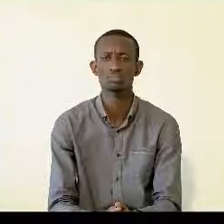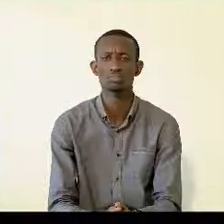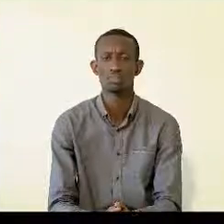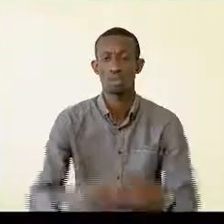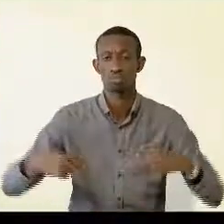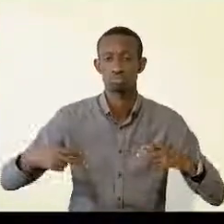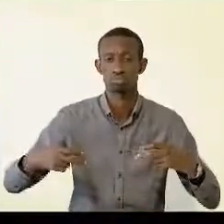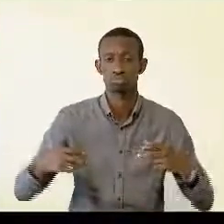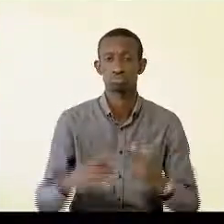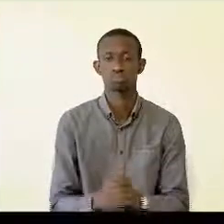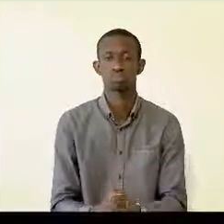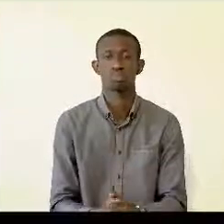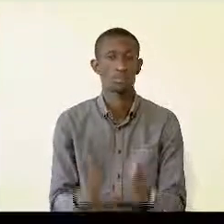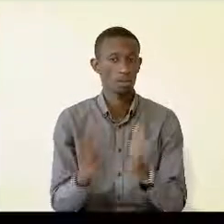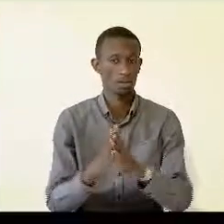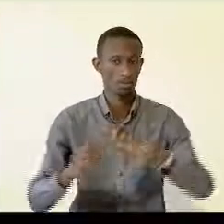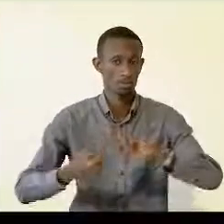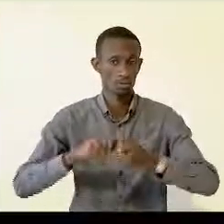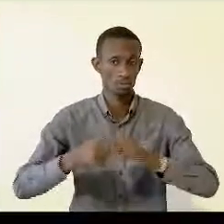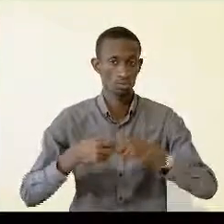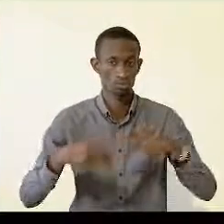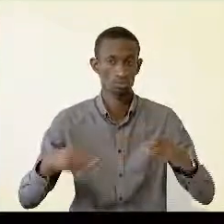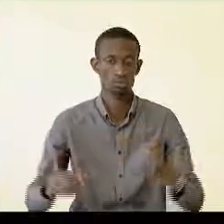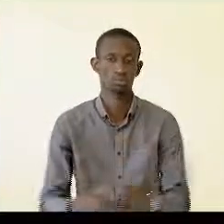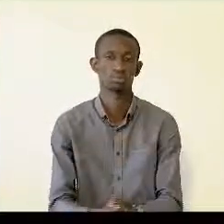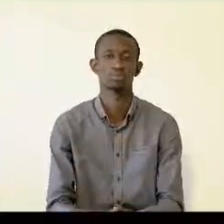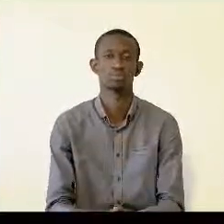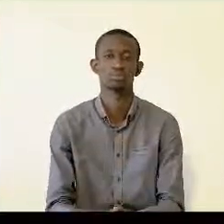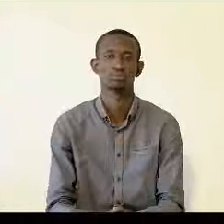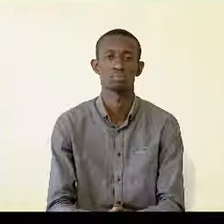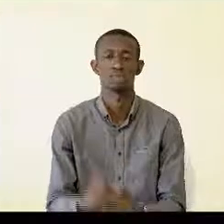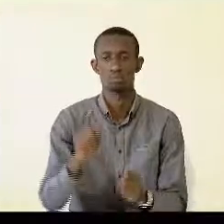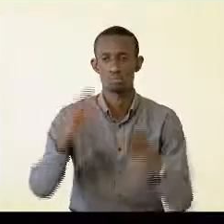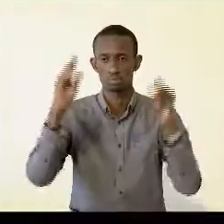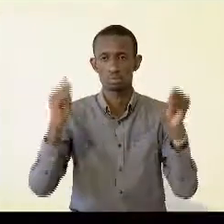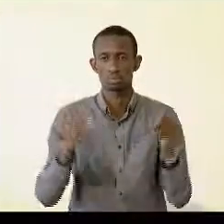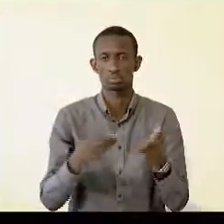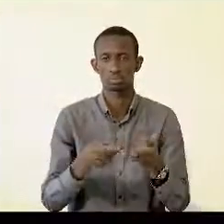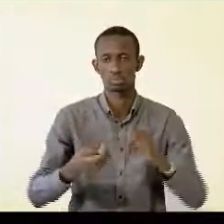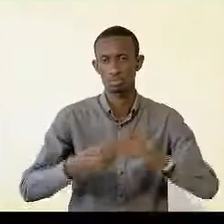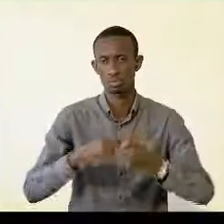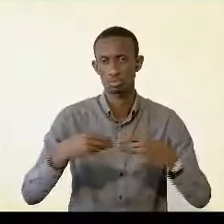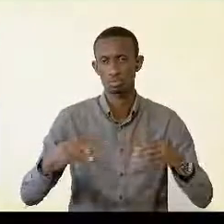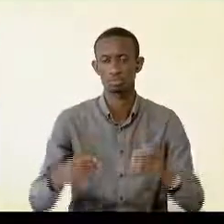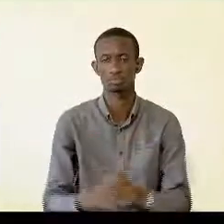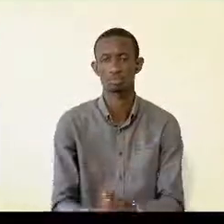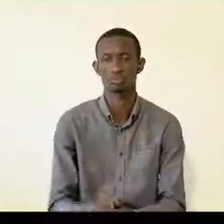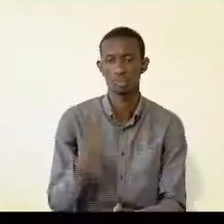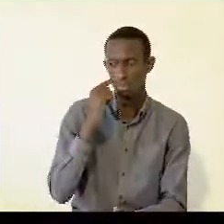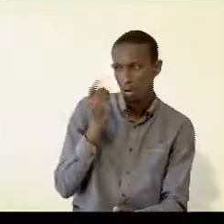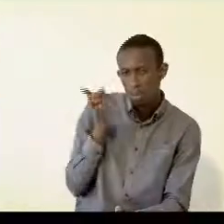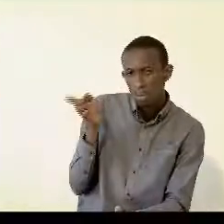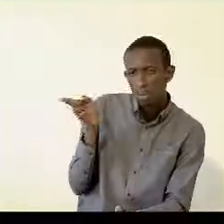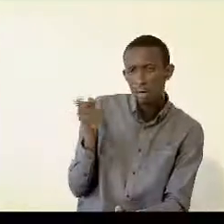elements and their physical properties. A summary of the physical properties, of course, but then here we have